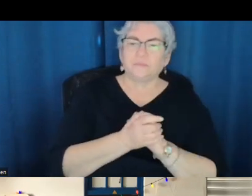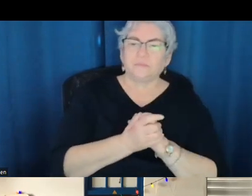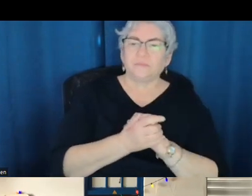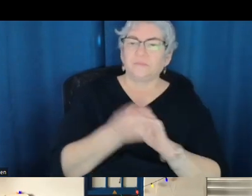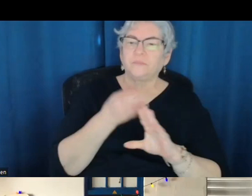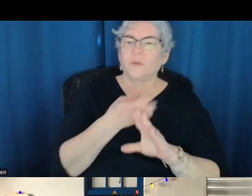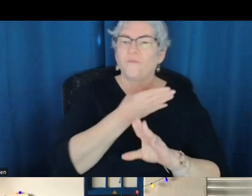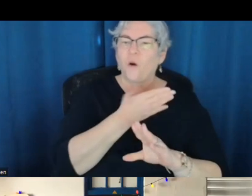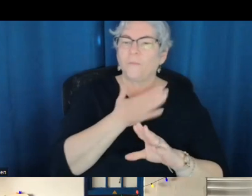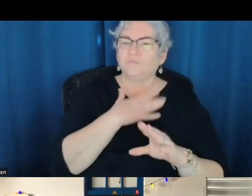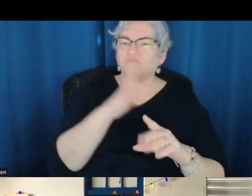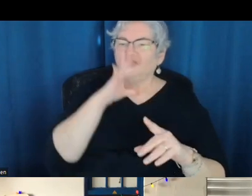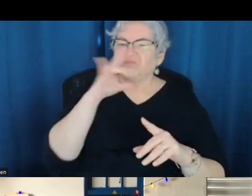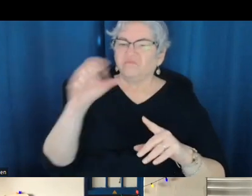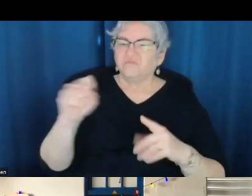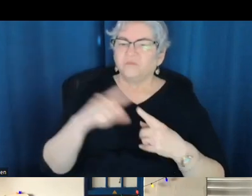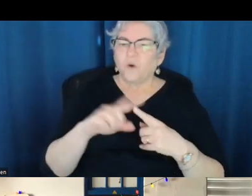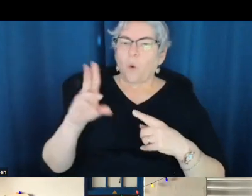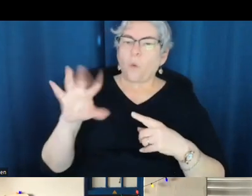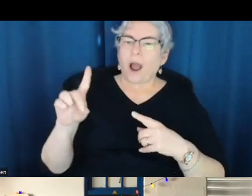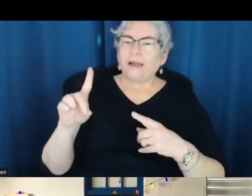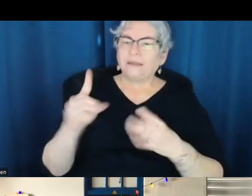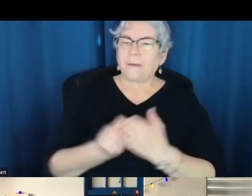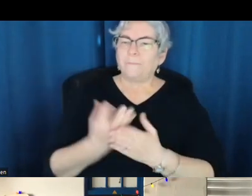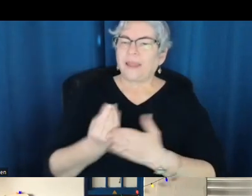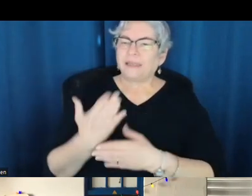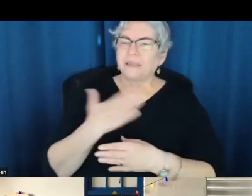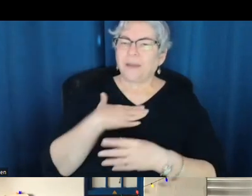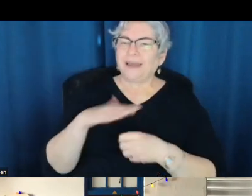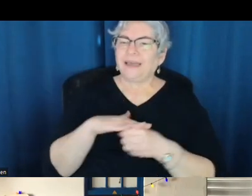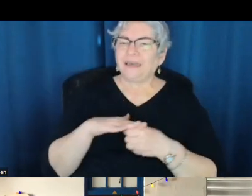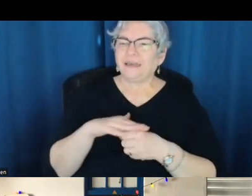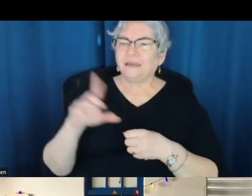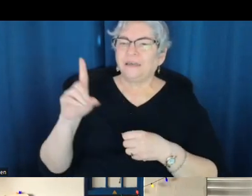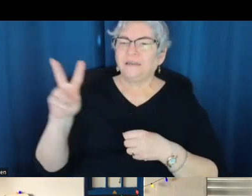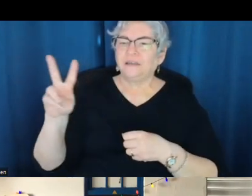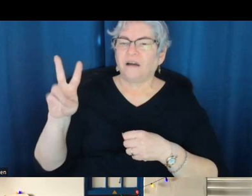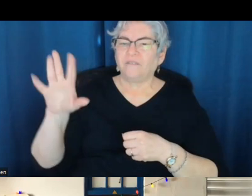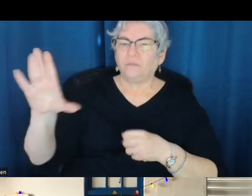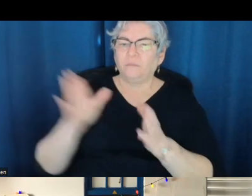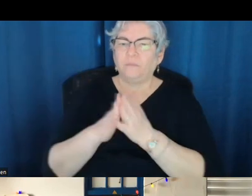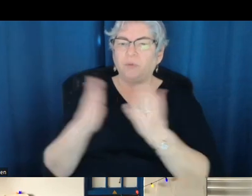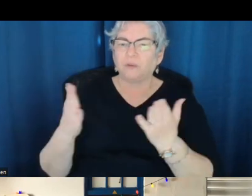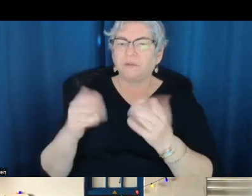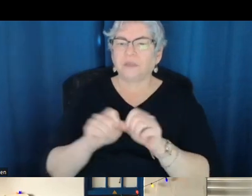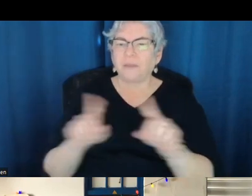early attraction to the wild plants in my area when Doug Talamé's books came out and started to put the science behind it from